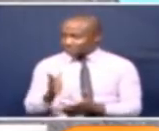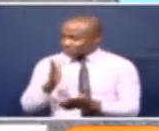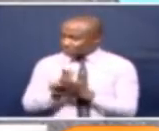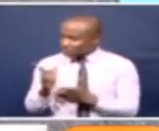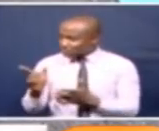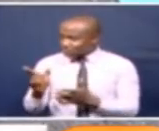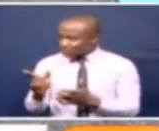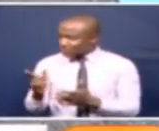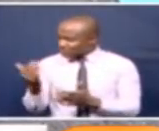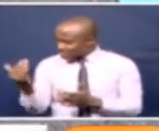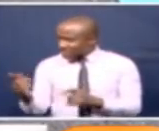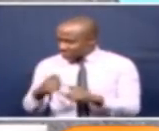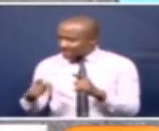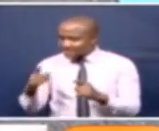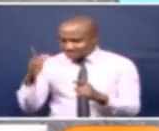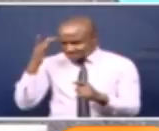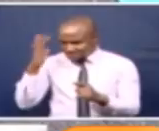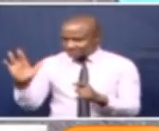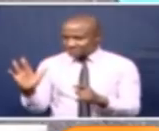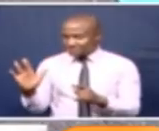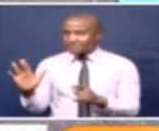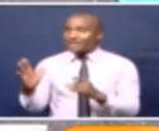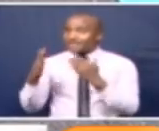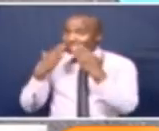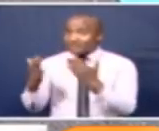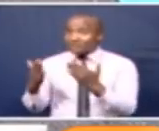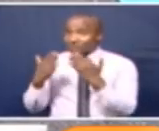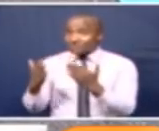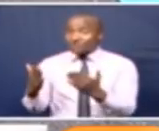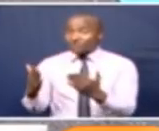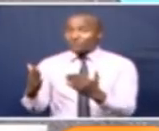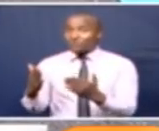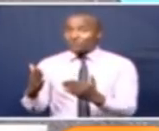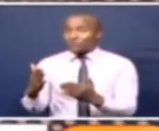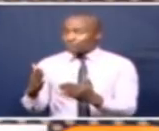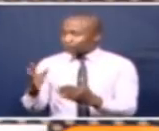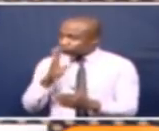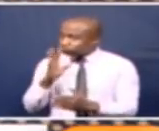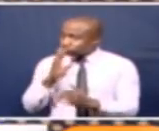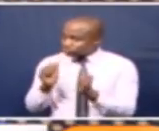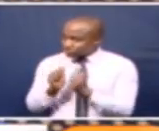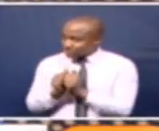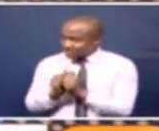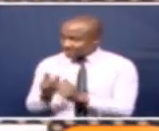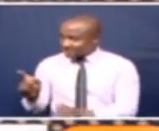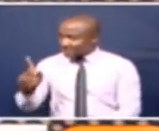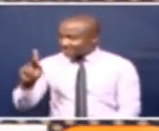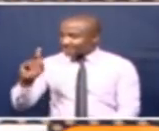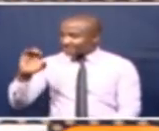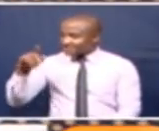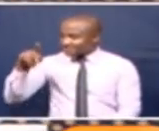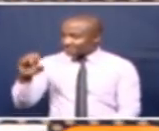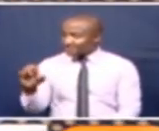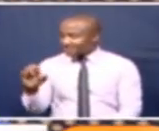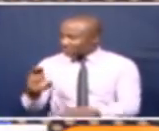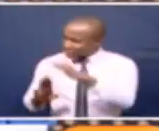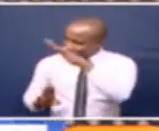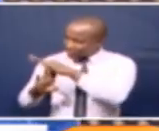you know. You're very well spoken. Thank you very much. We've been talking to KCPE top